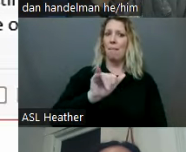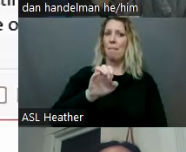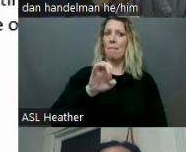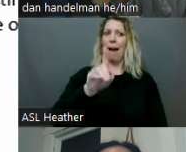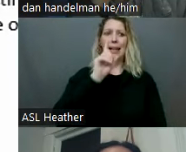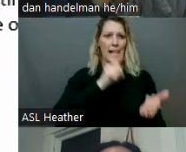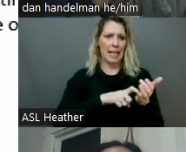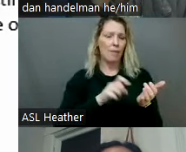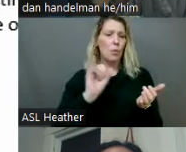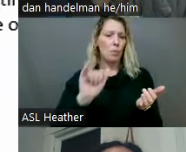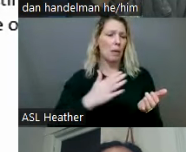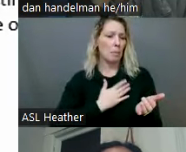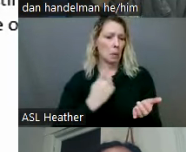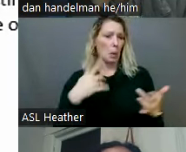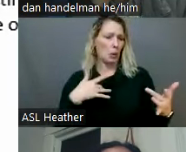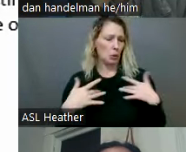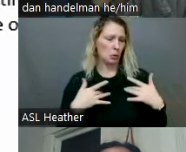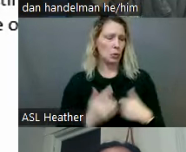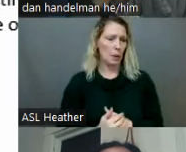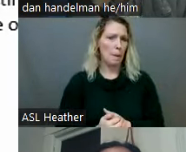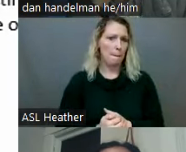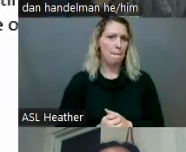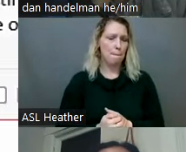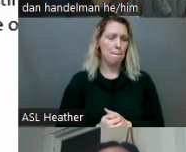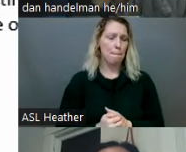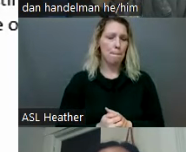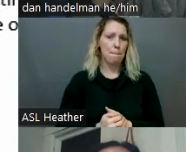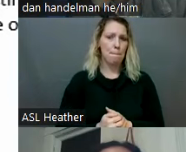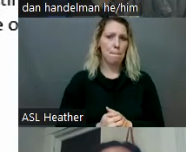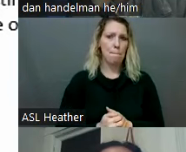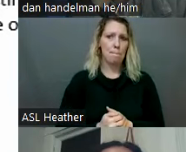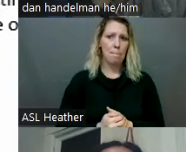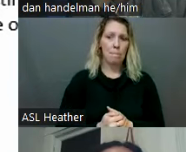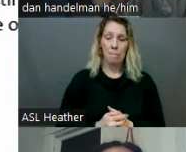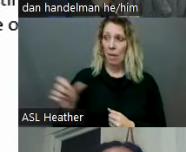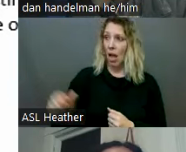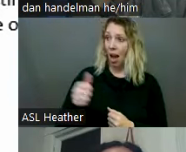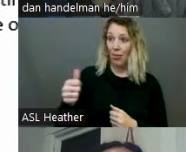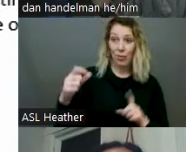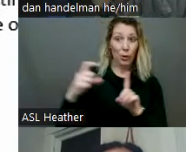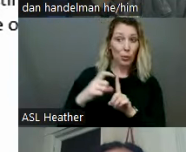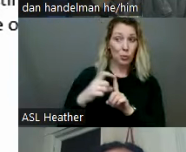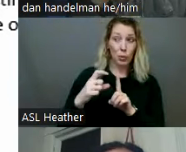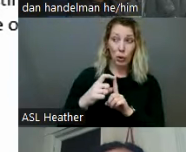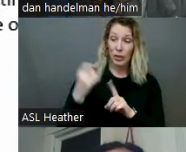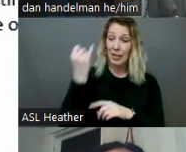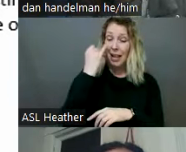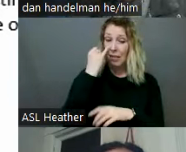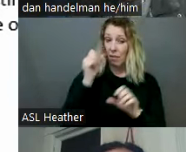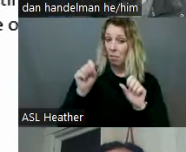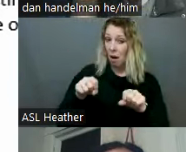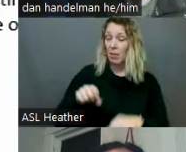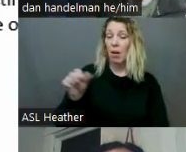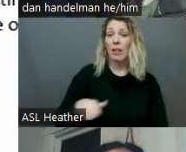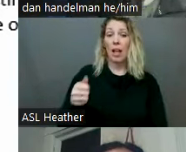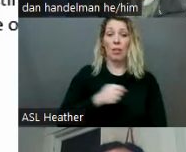That's my only concern with that part. Are there other words than if possible, another staff